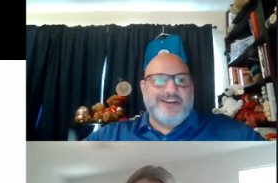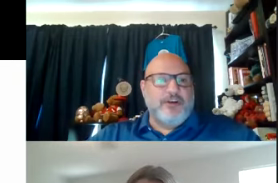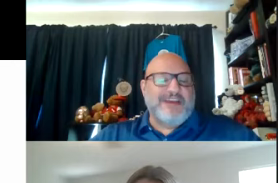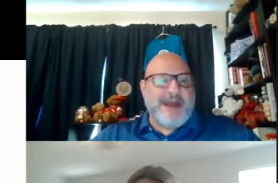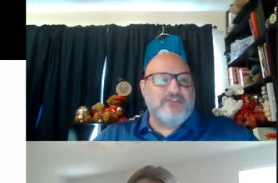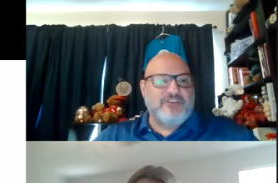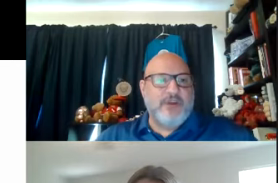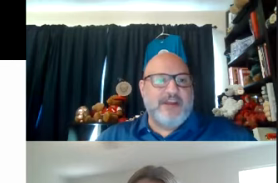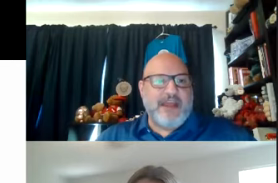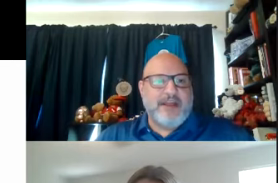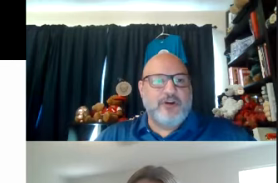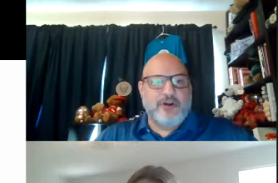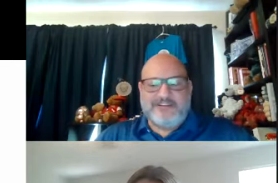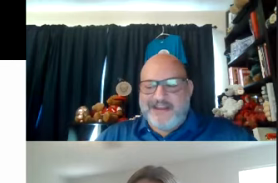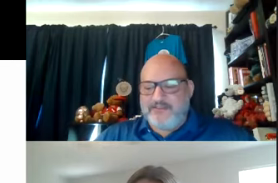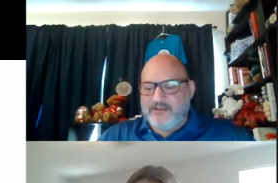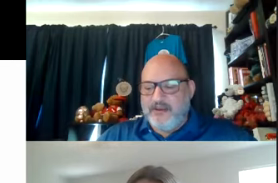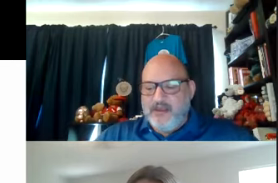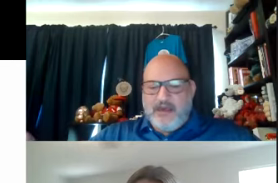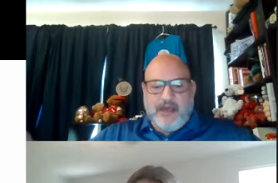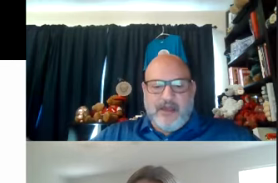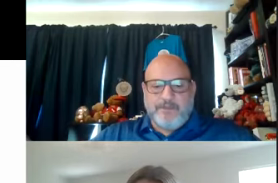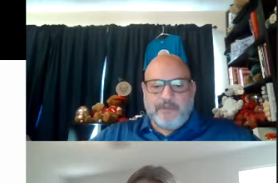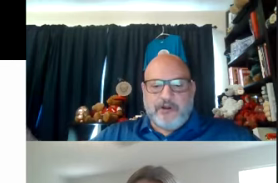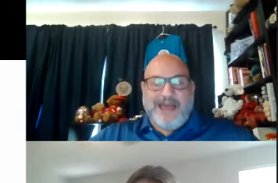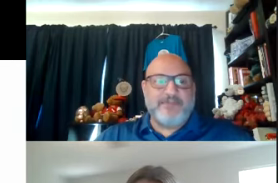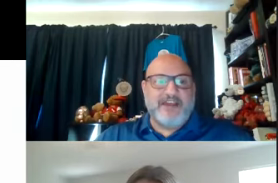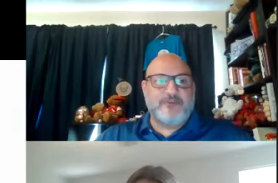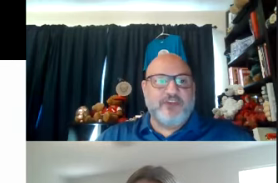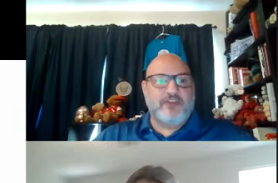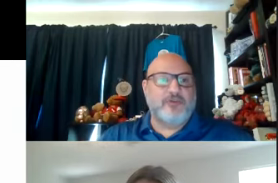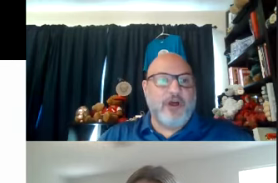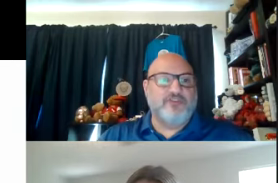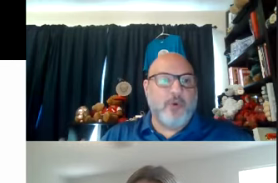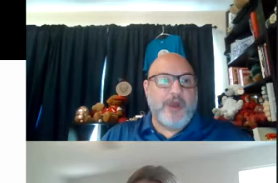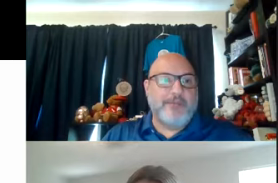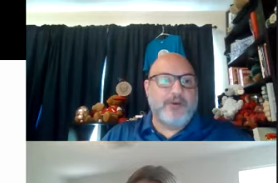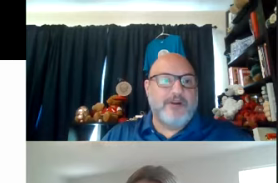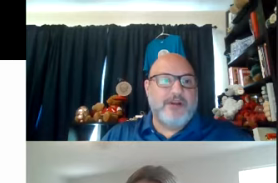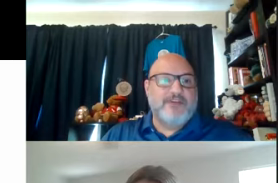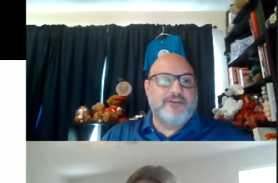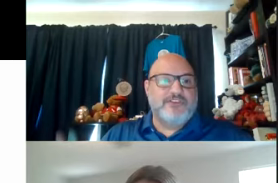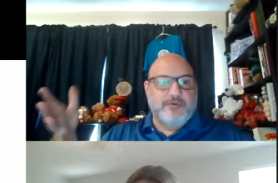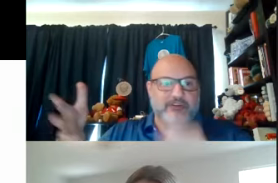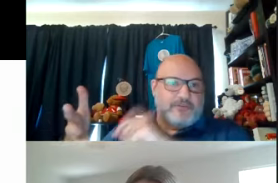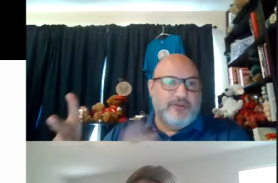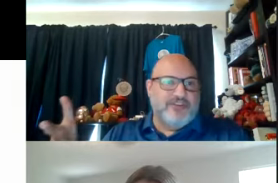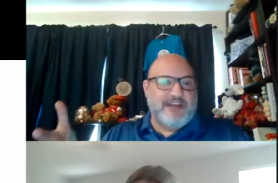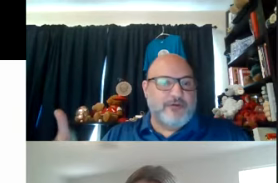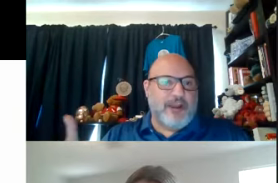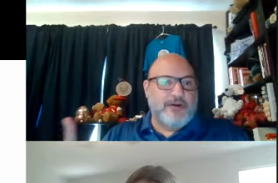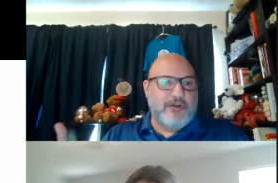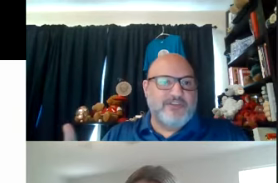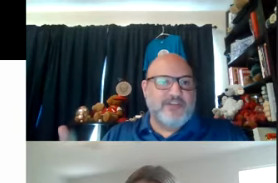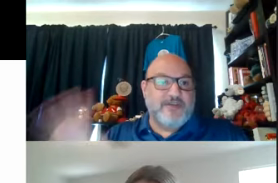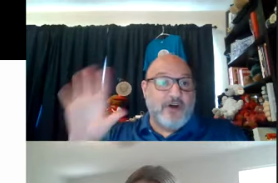was sitting on her couch doing it, and her desk, her lap desk was also a whiteboard. So she was using that